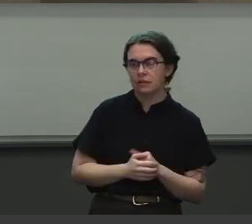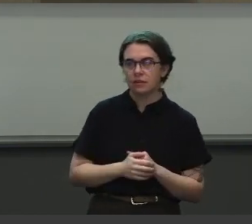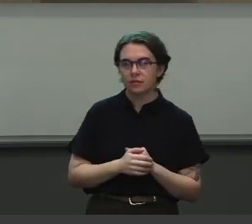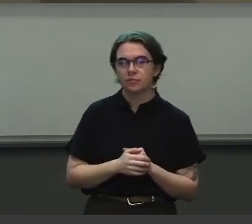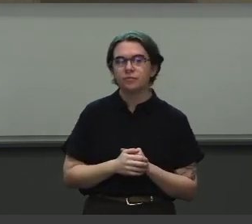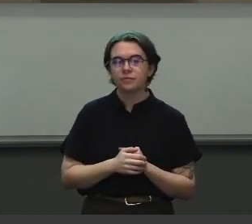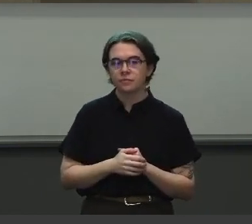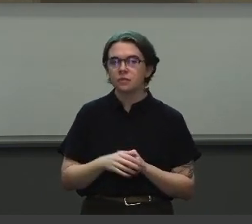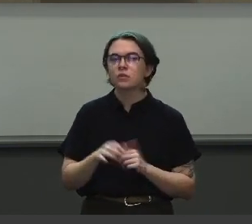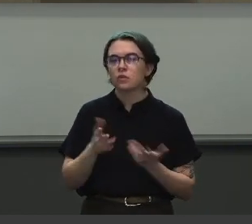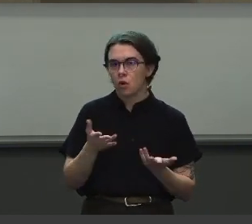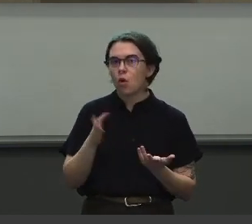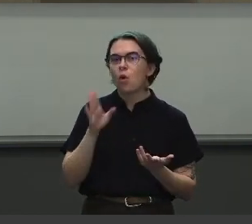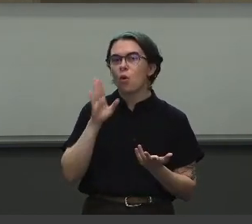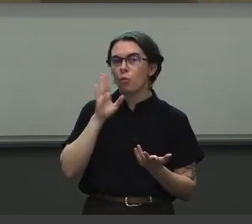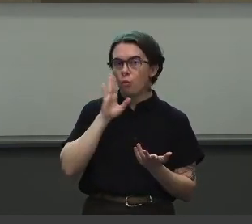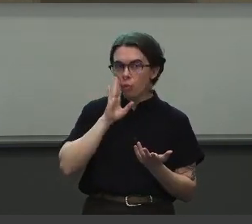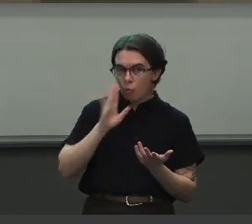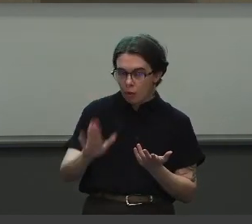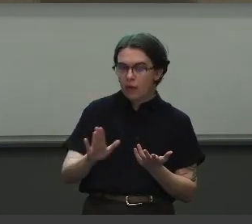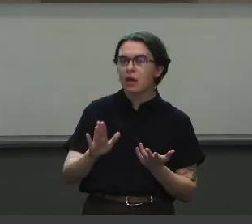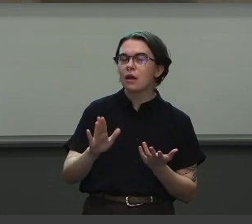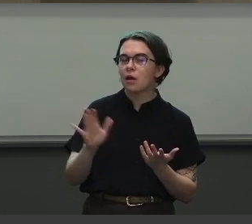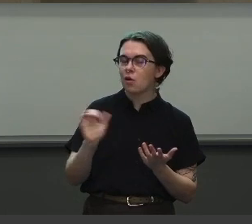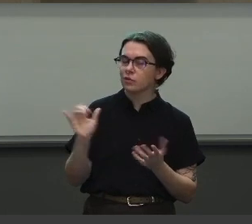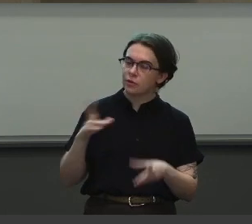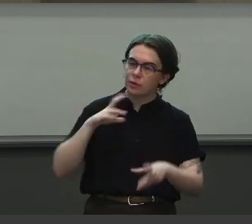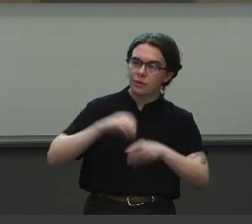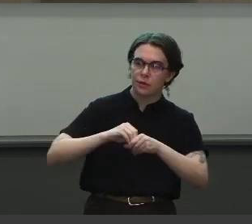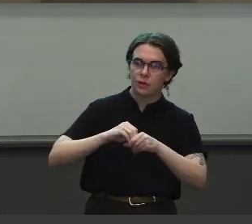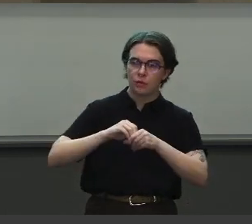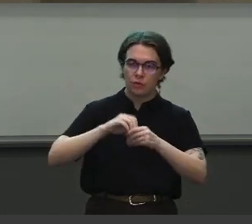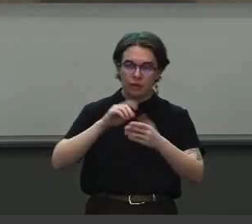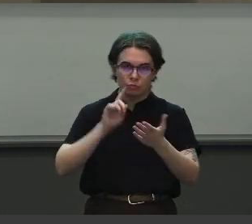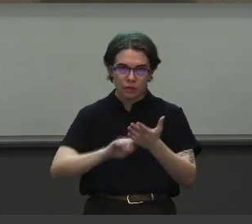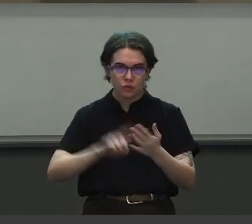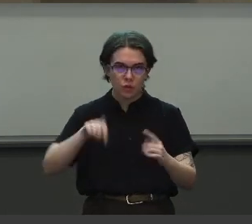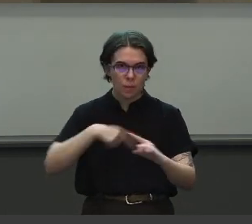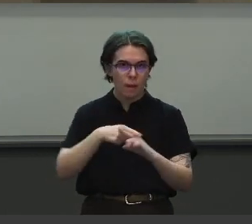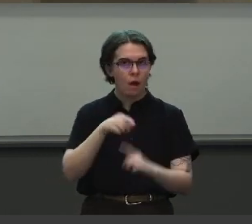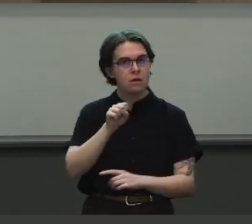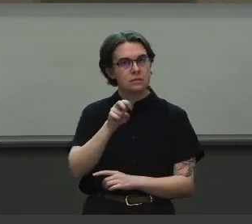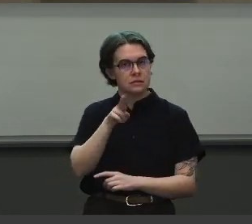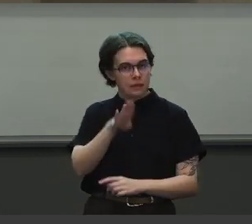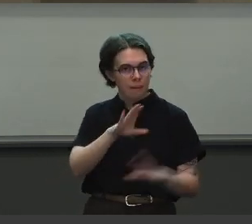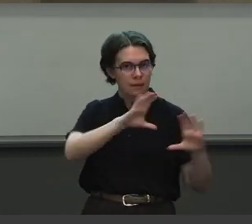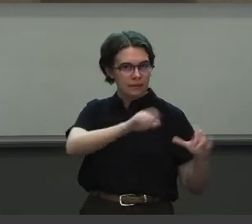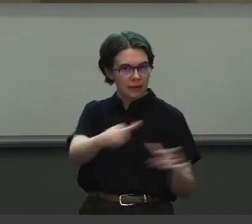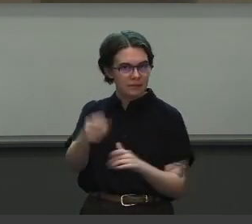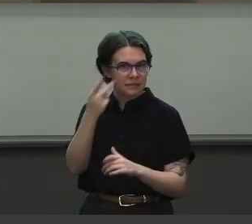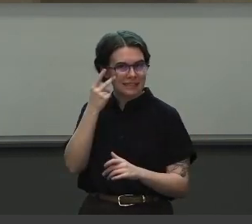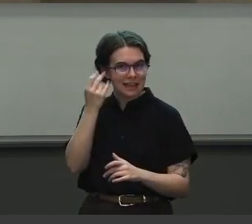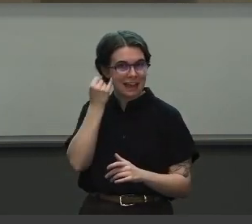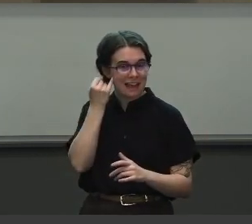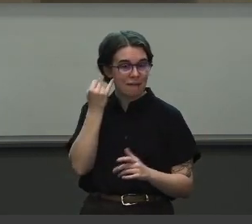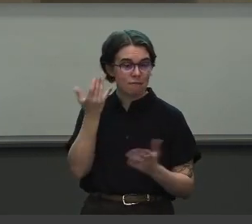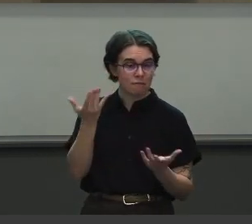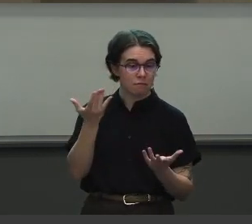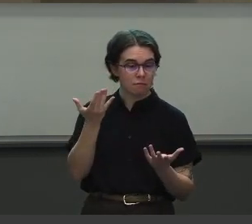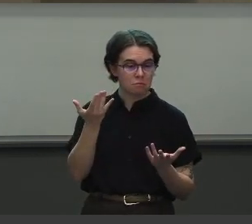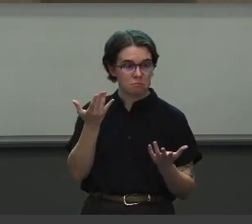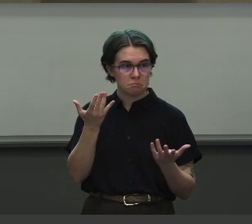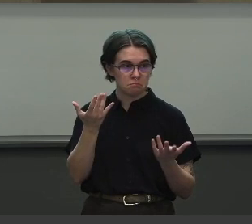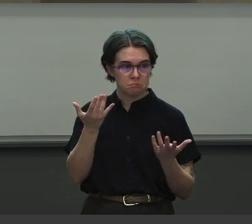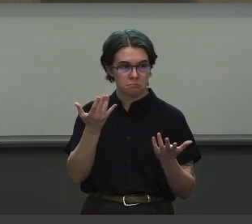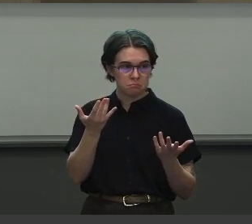subtype our group and see if we can further explain differences in performance across those subtypes. So that is